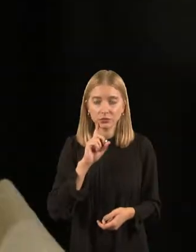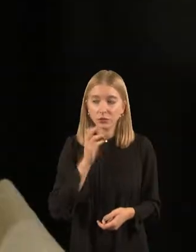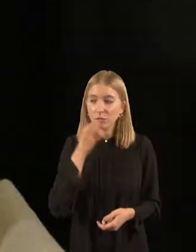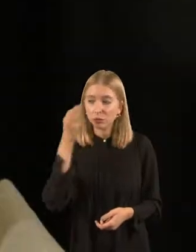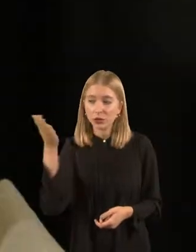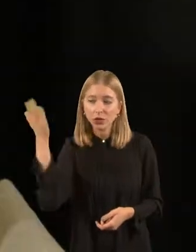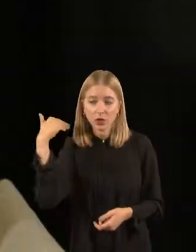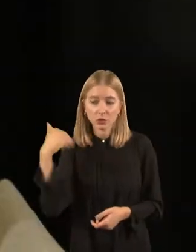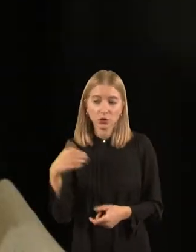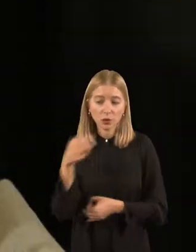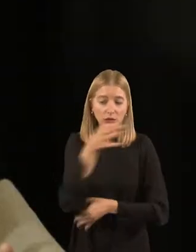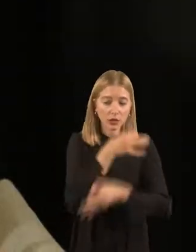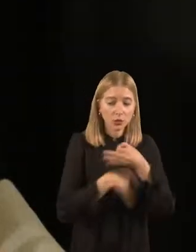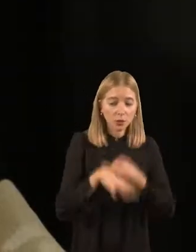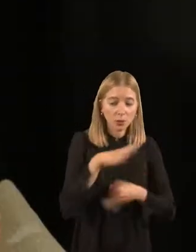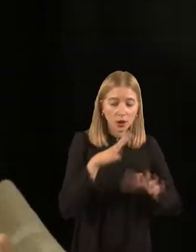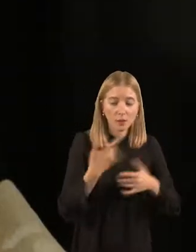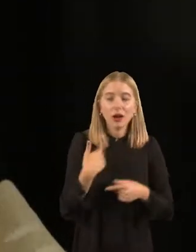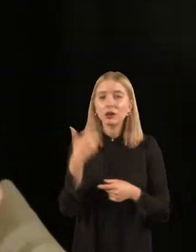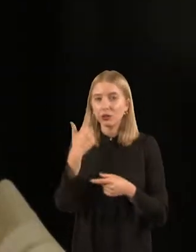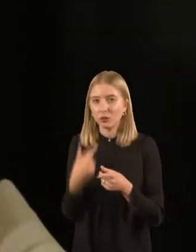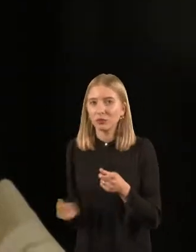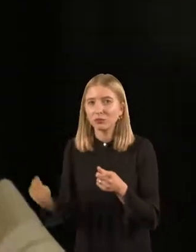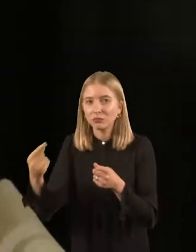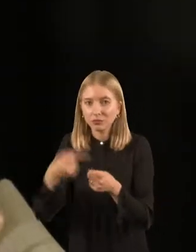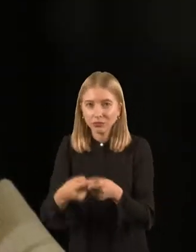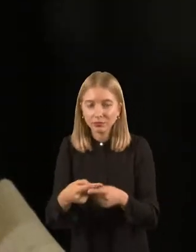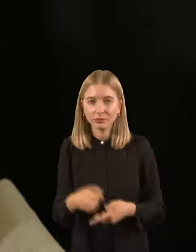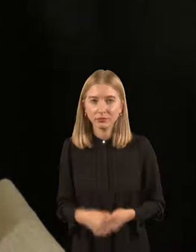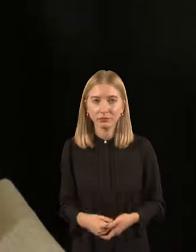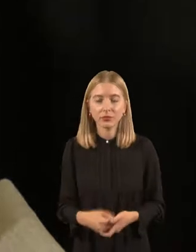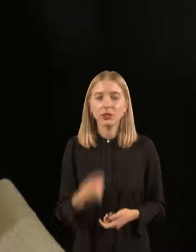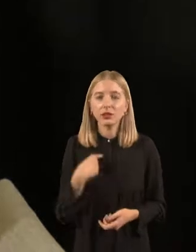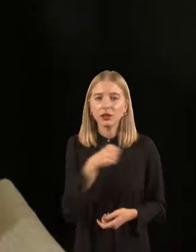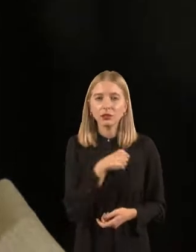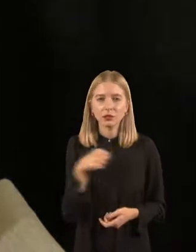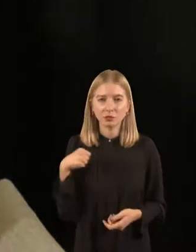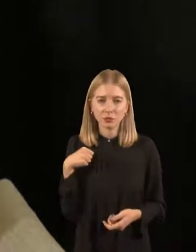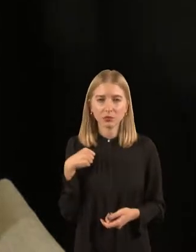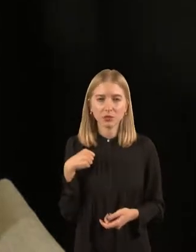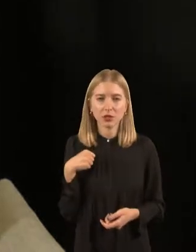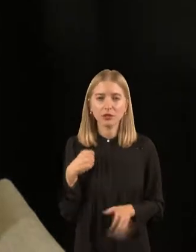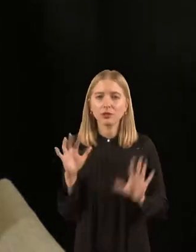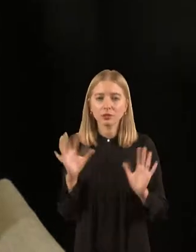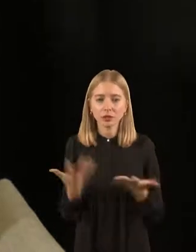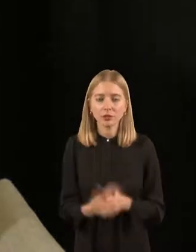Yes, I also wanted to respond to the discussion that took place before.